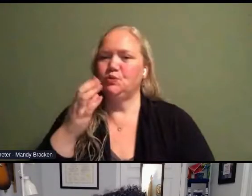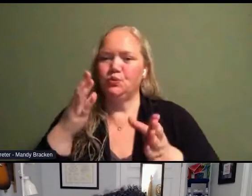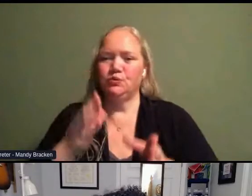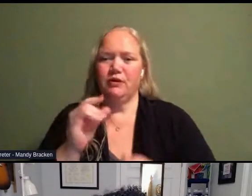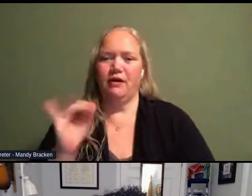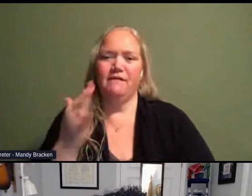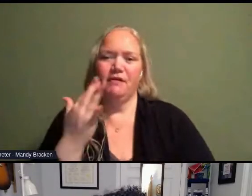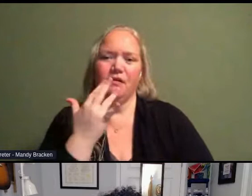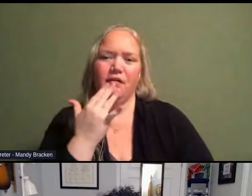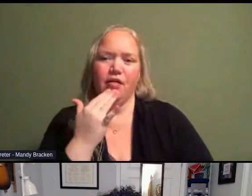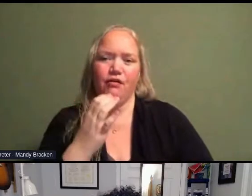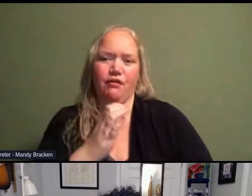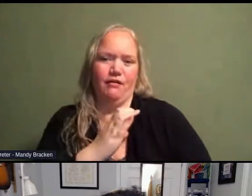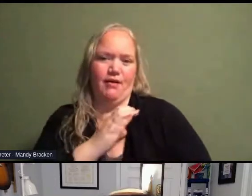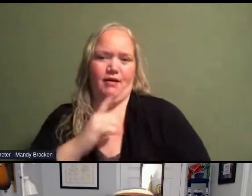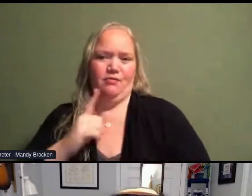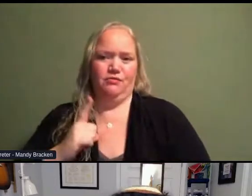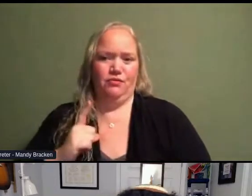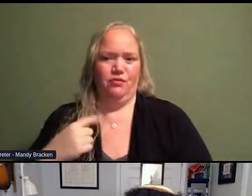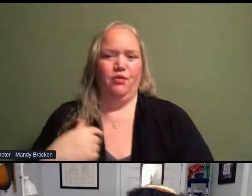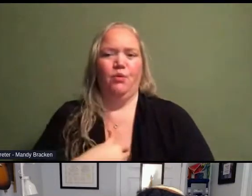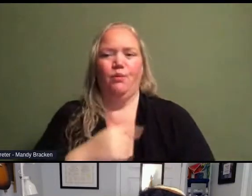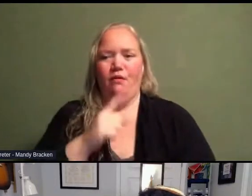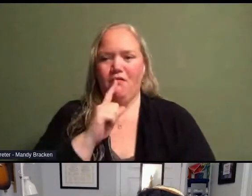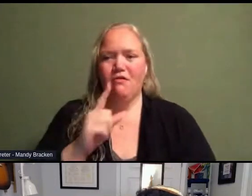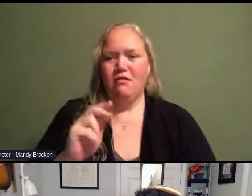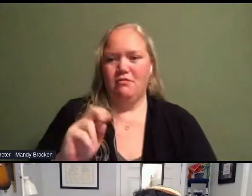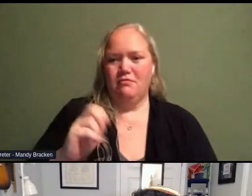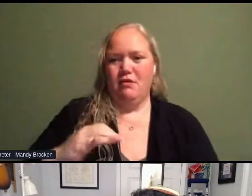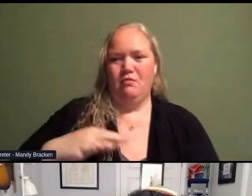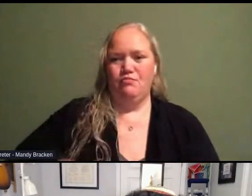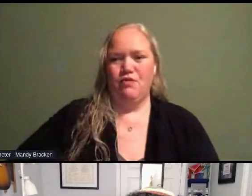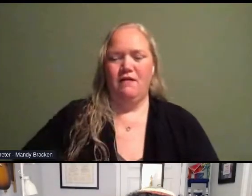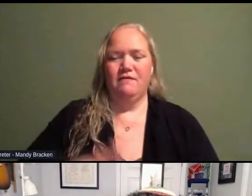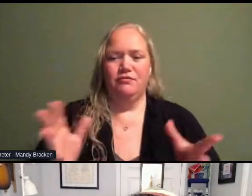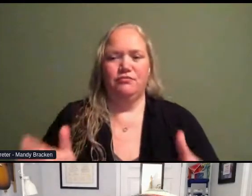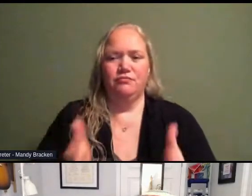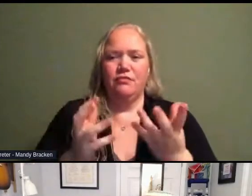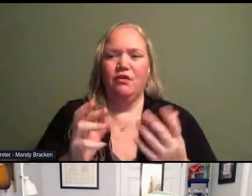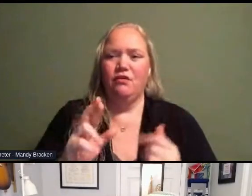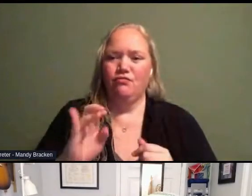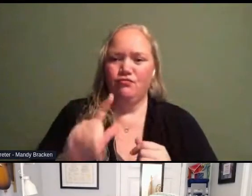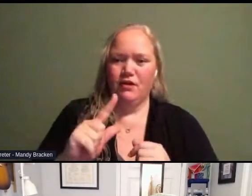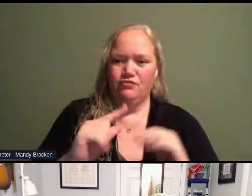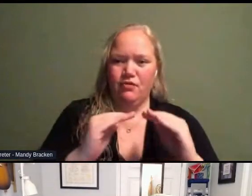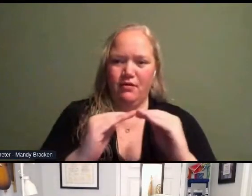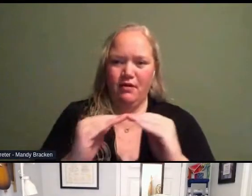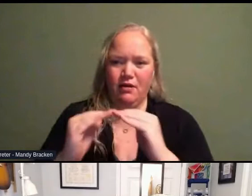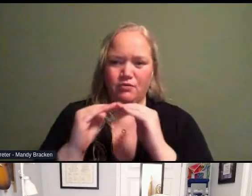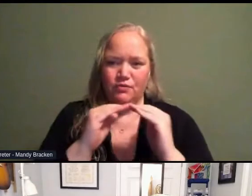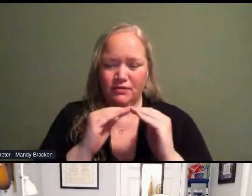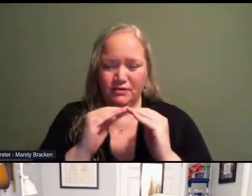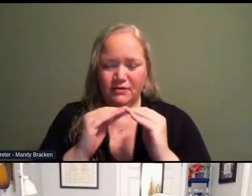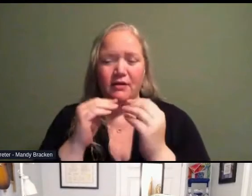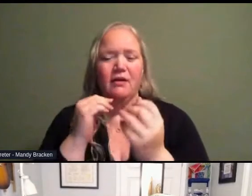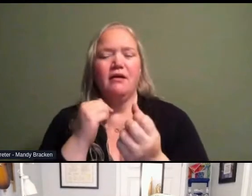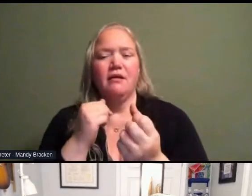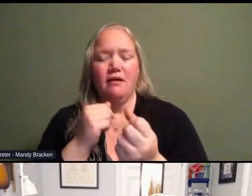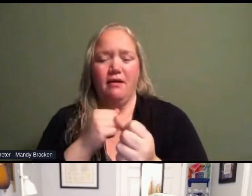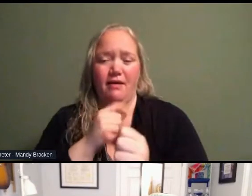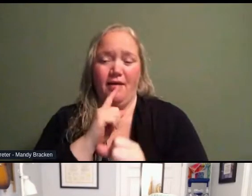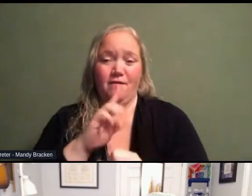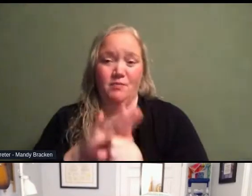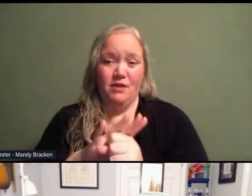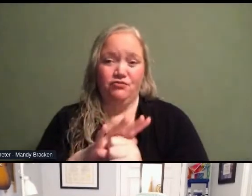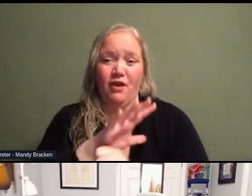mission of advancing racial equity, affirmation, and empowerment across the South. We were